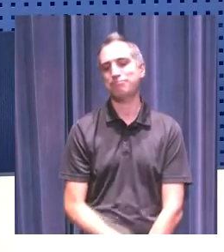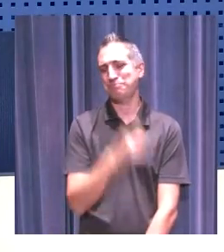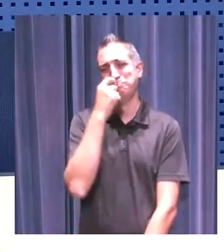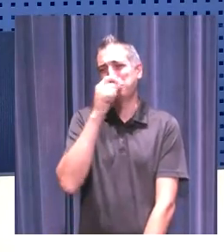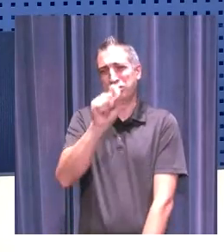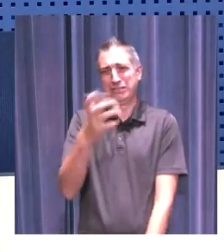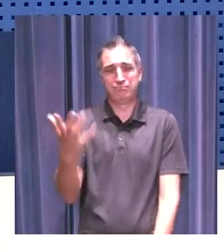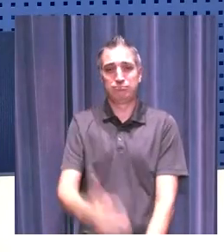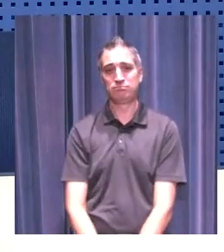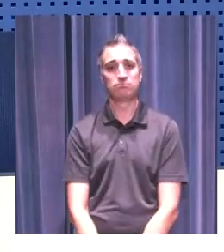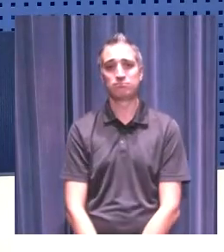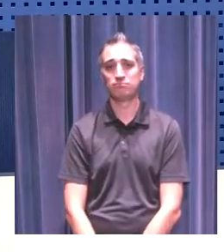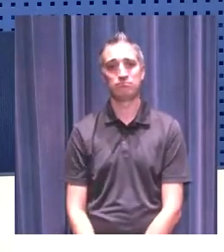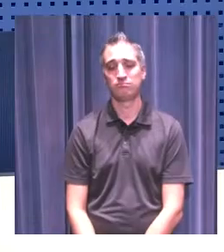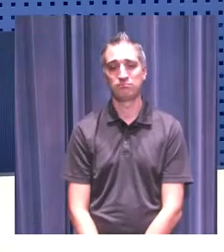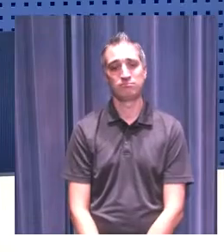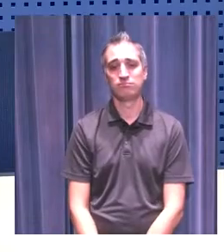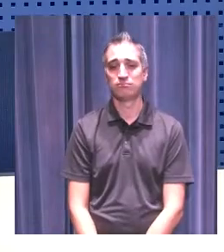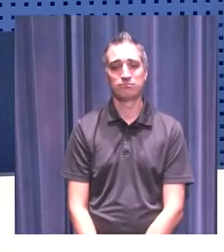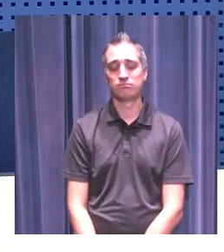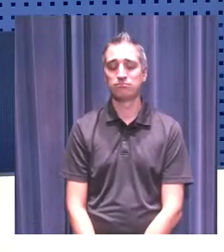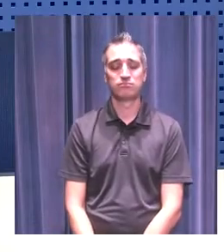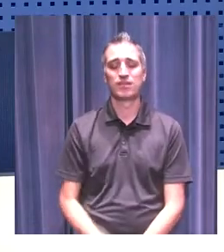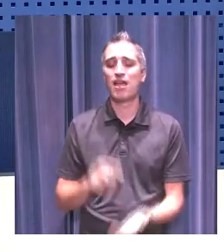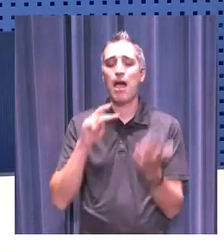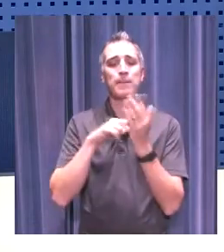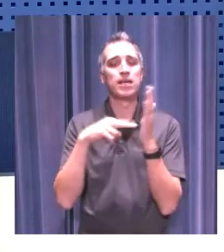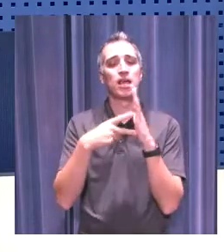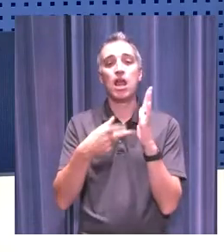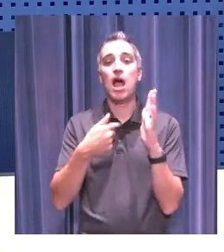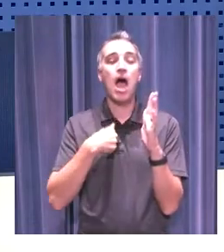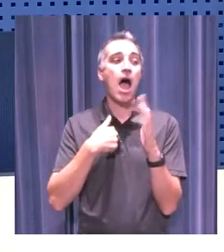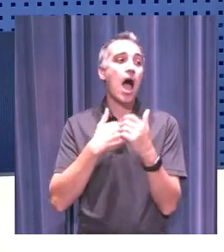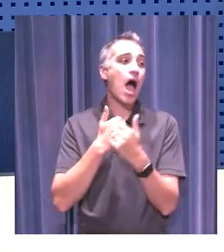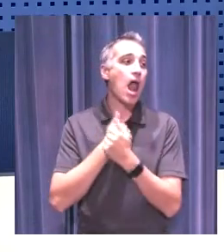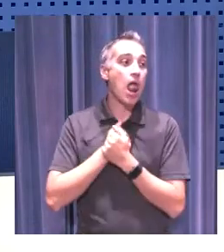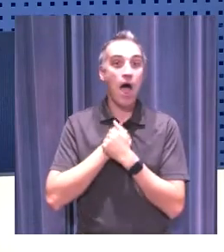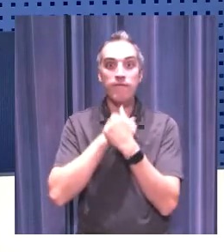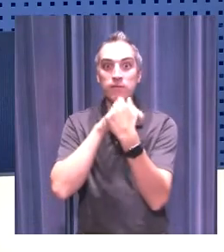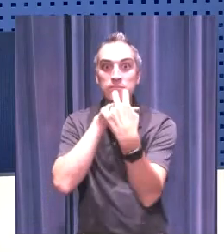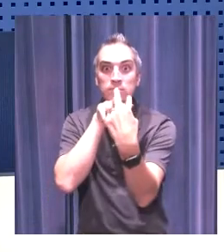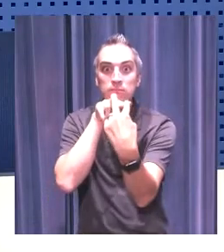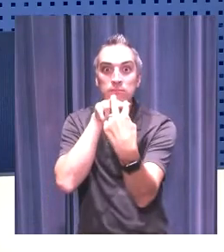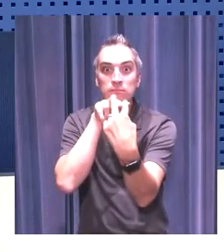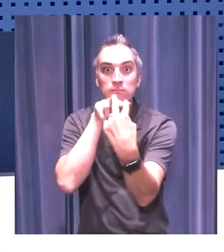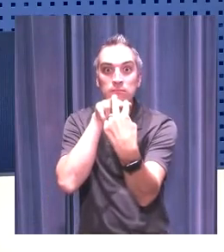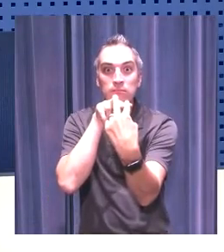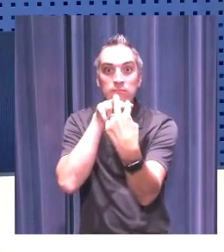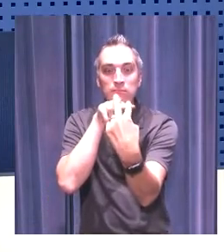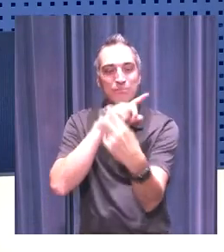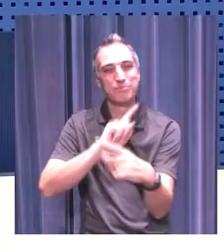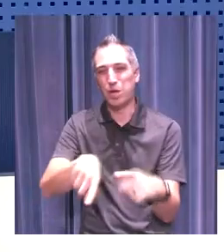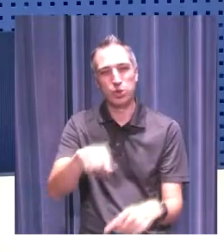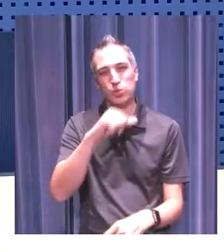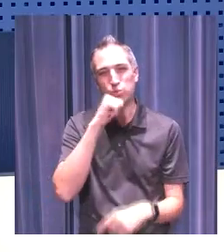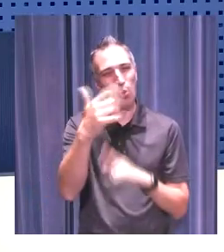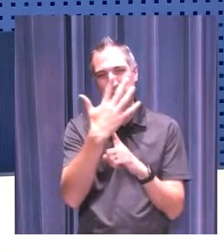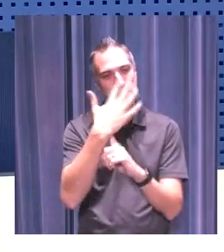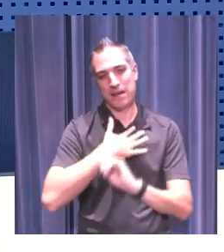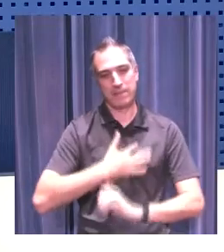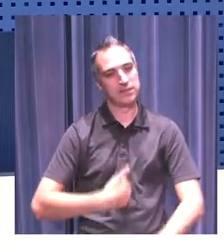Period, man. And I mean, I love the eye contact and everything, but you don't intimidate